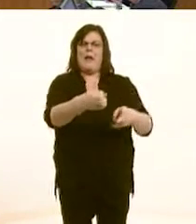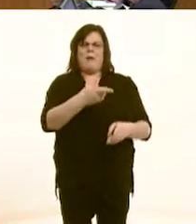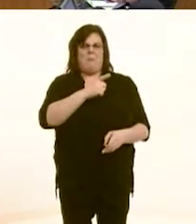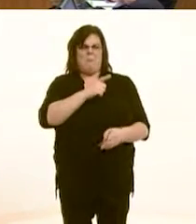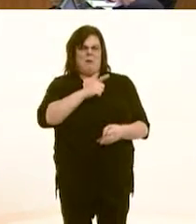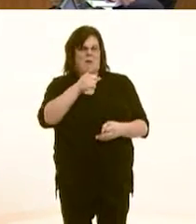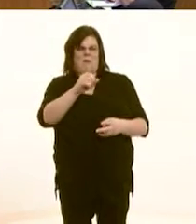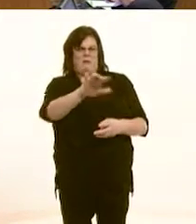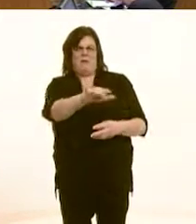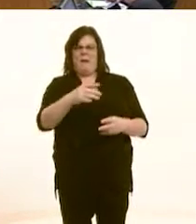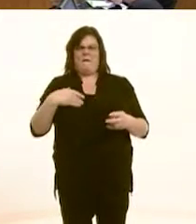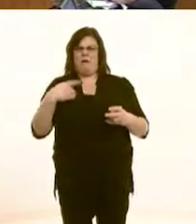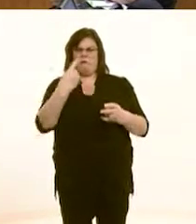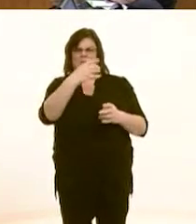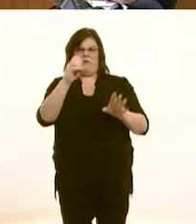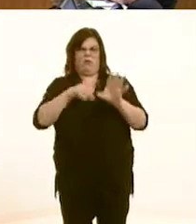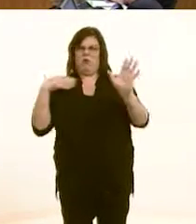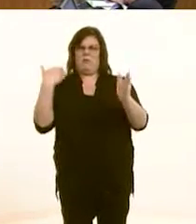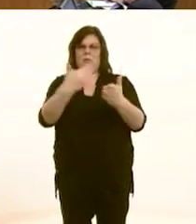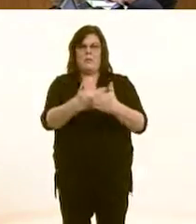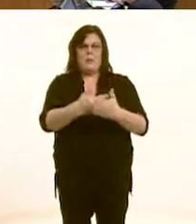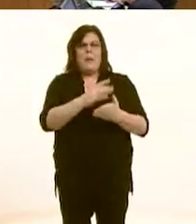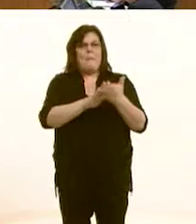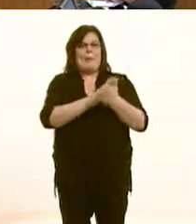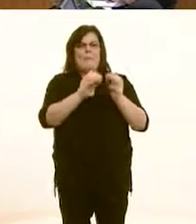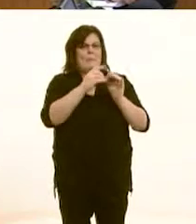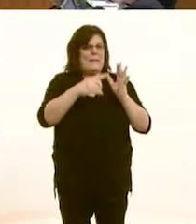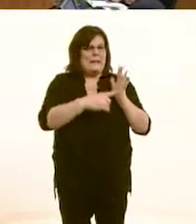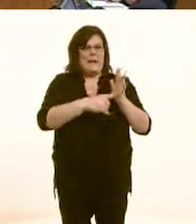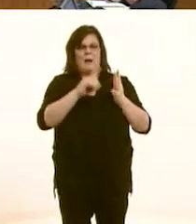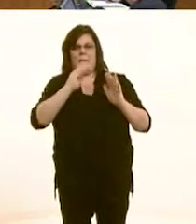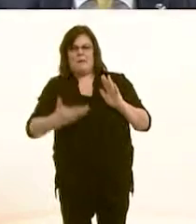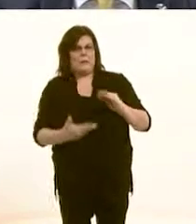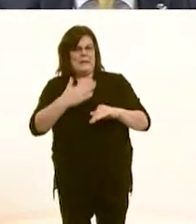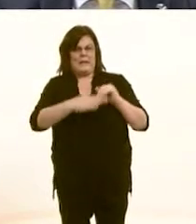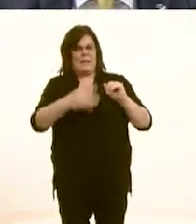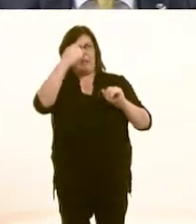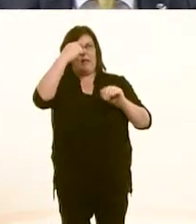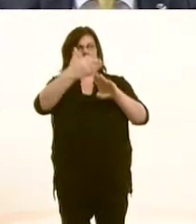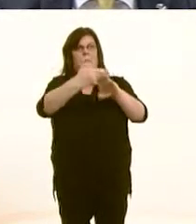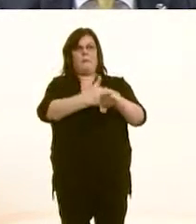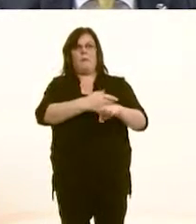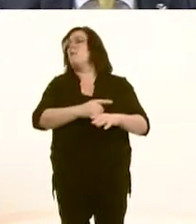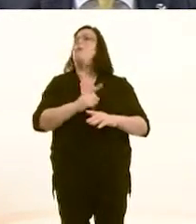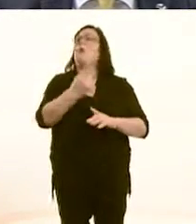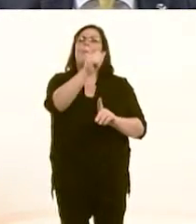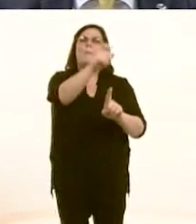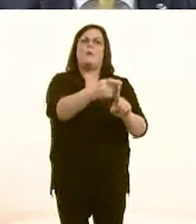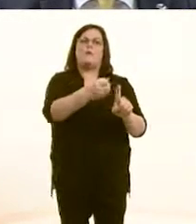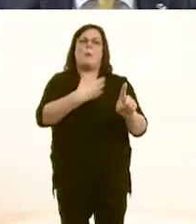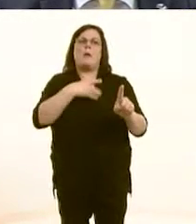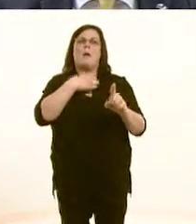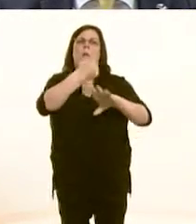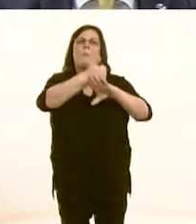the planning and the process of BT or their contractors. One constituent contacted me, says he's a home-based